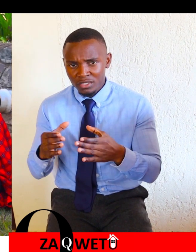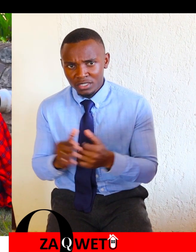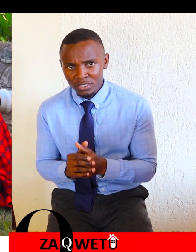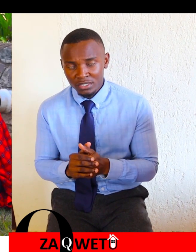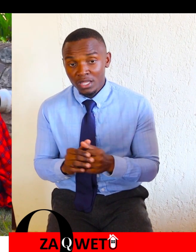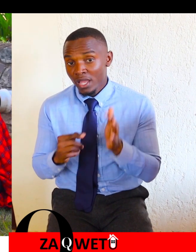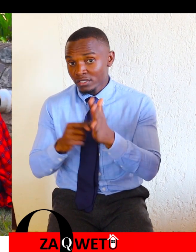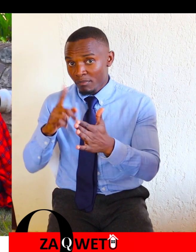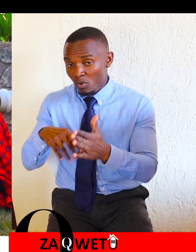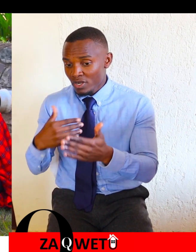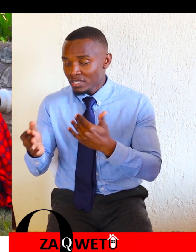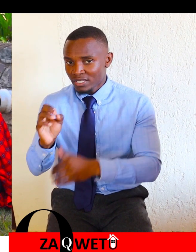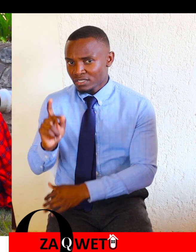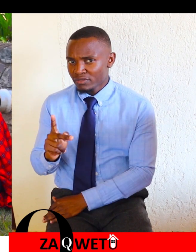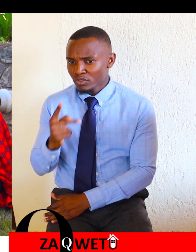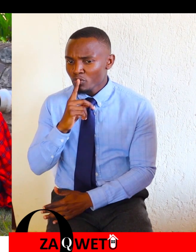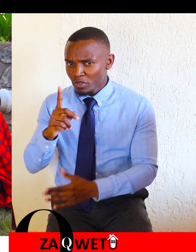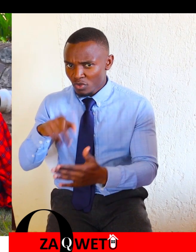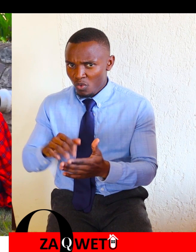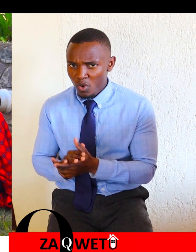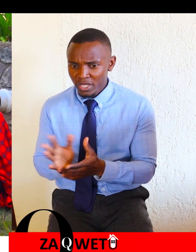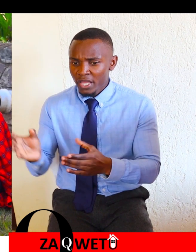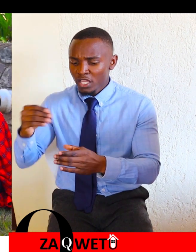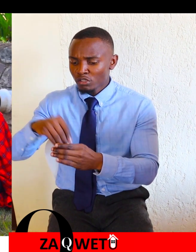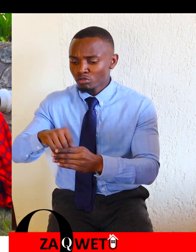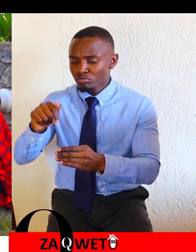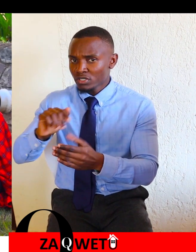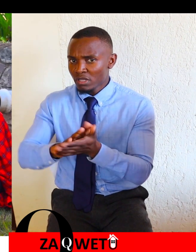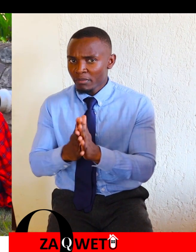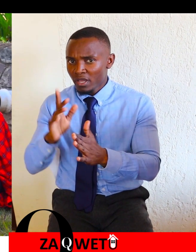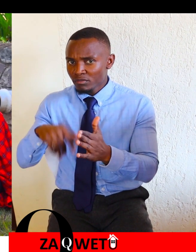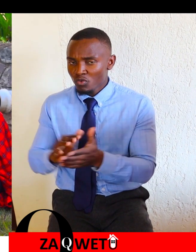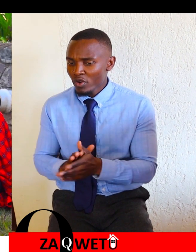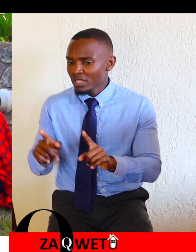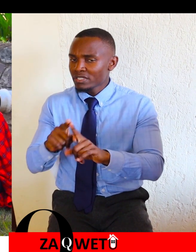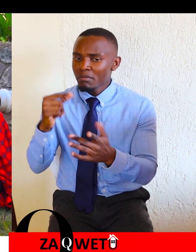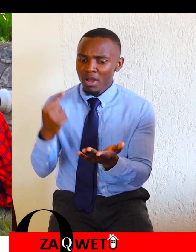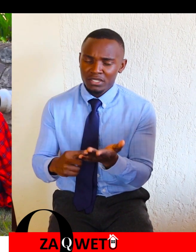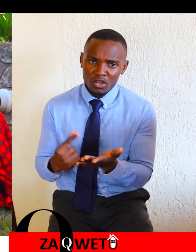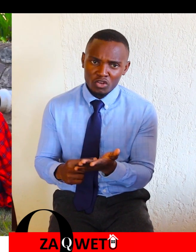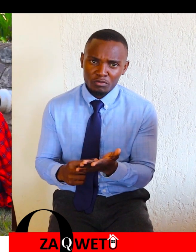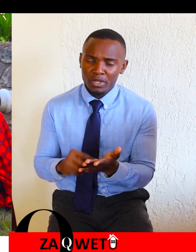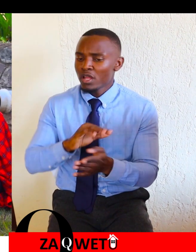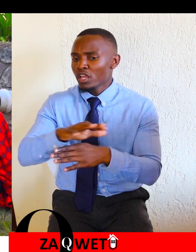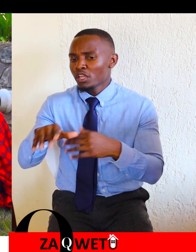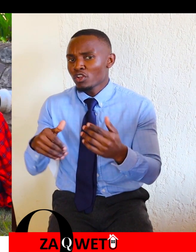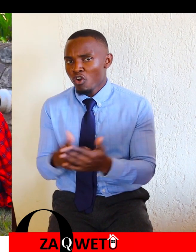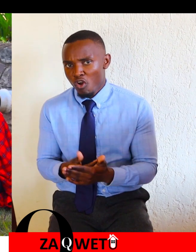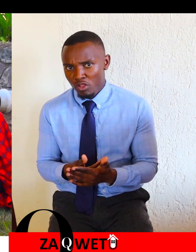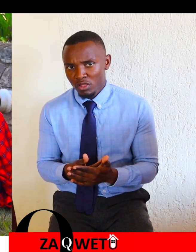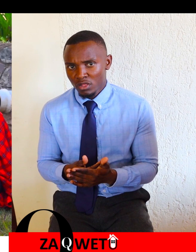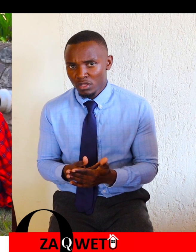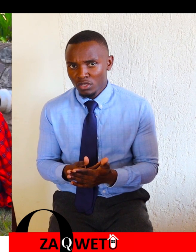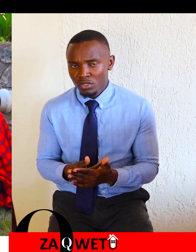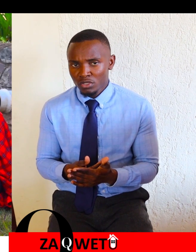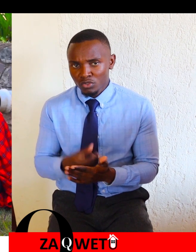organization, entities, for instance, Science TV, just to ensure that inclusion becomes a gospel, like